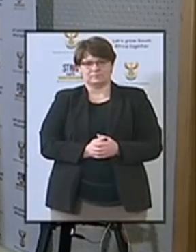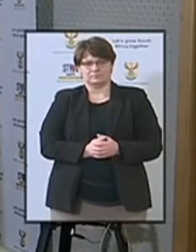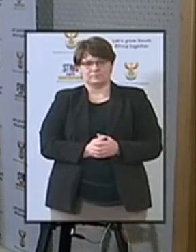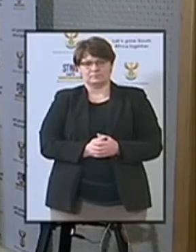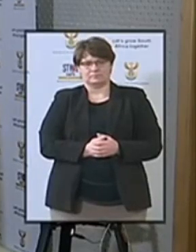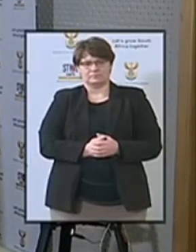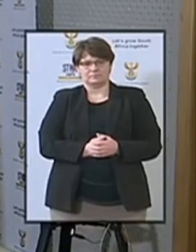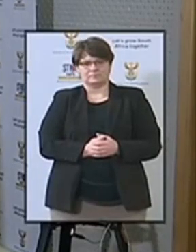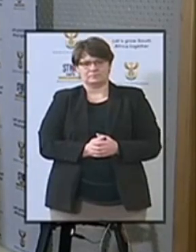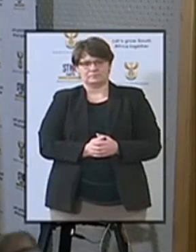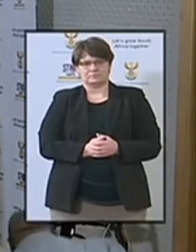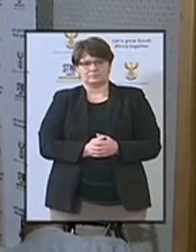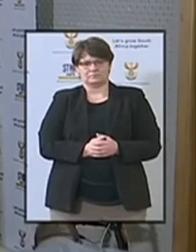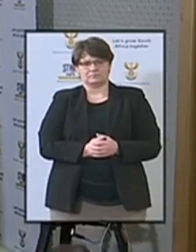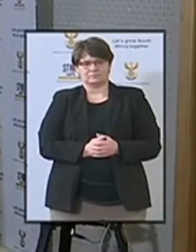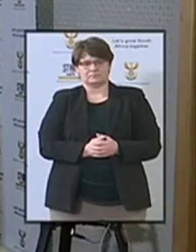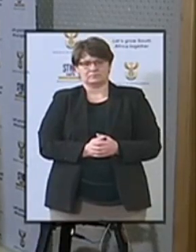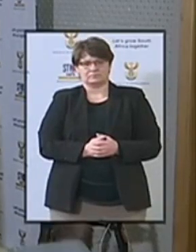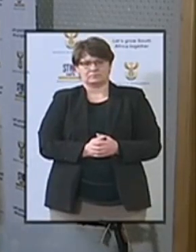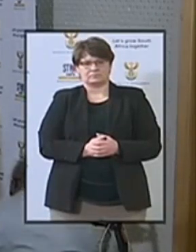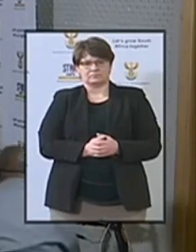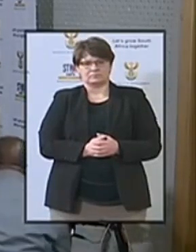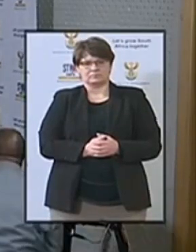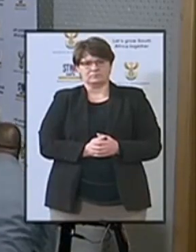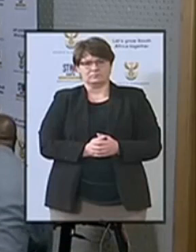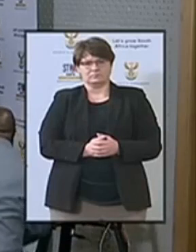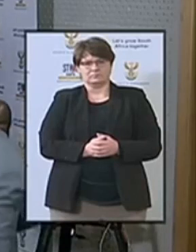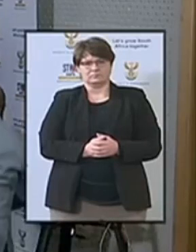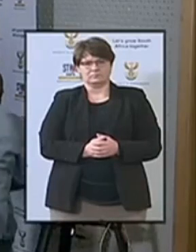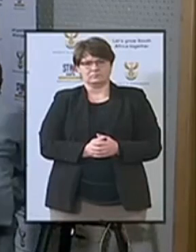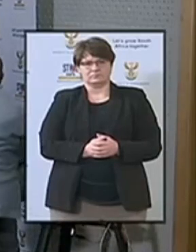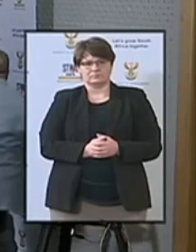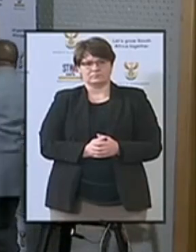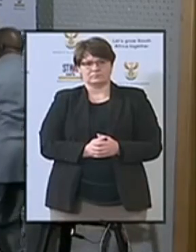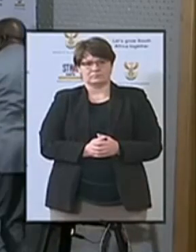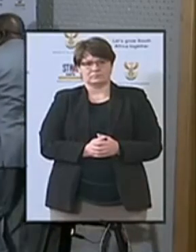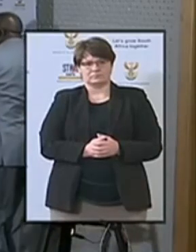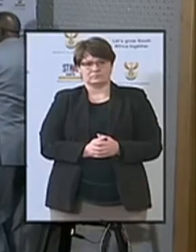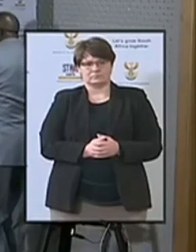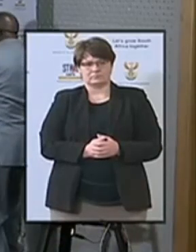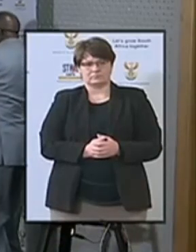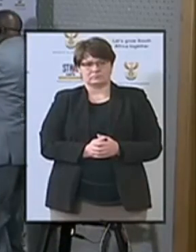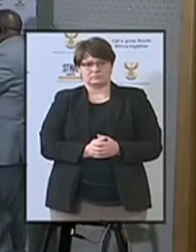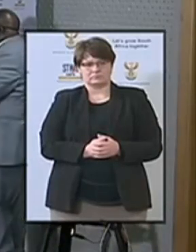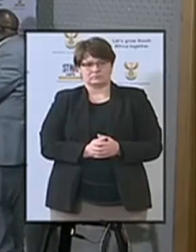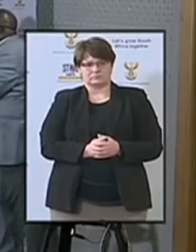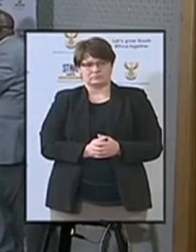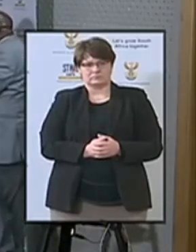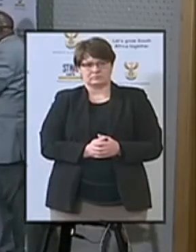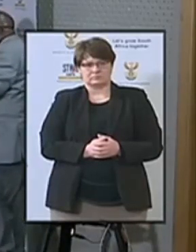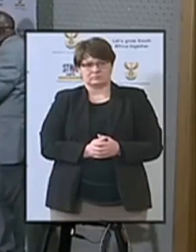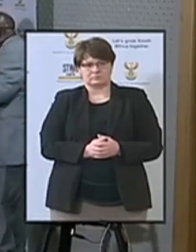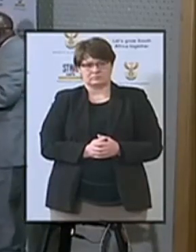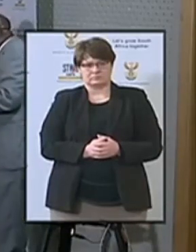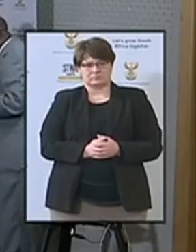ngamathenda wathi yize zikhona izikhalo asikho isigameko la kutholakale khona ukuthi kunabaholi abasebenzise